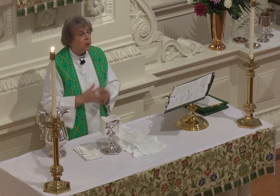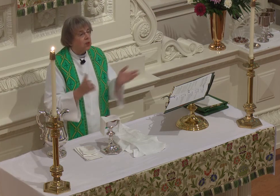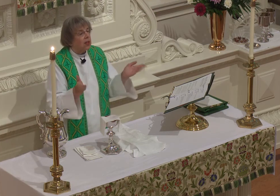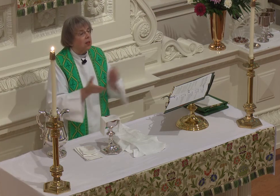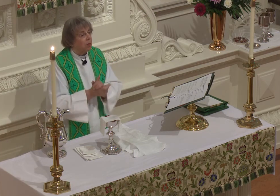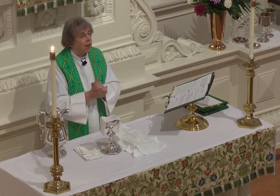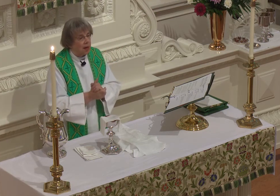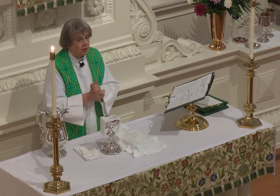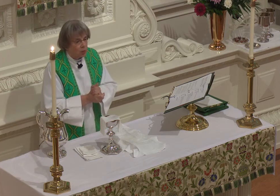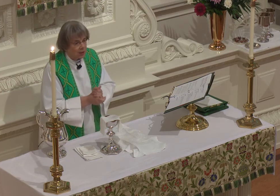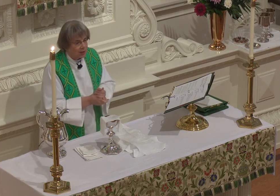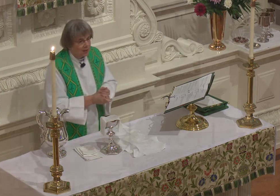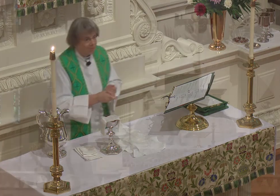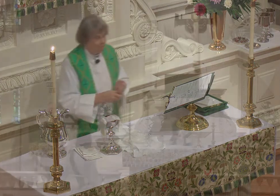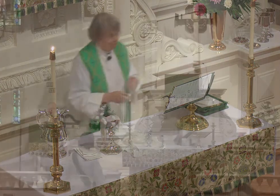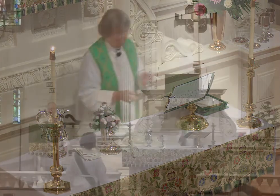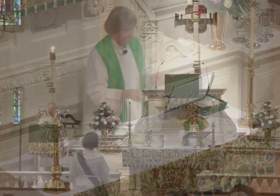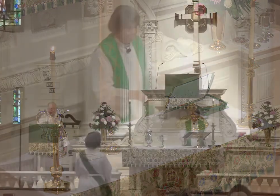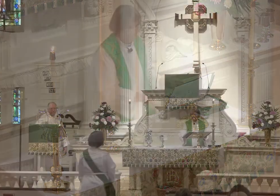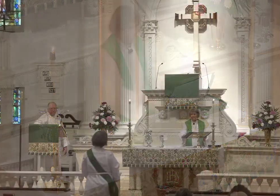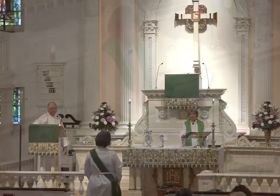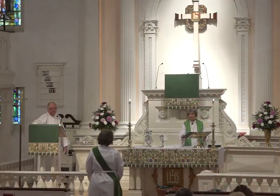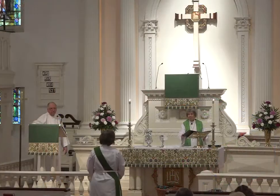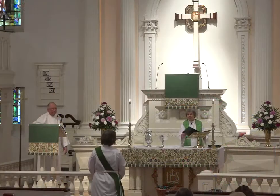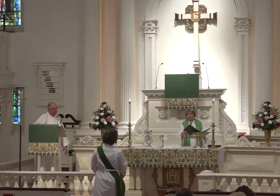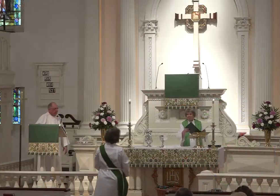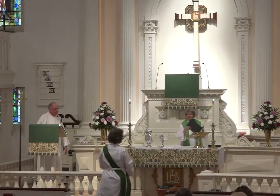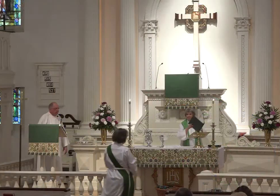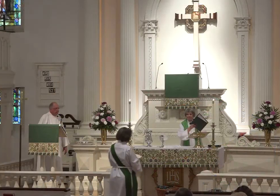Amen. Please be seated for the announcements.